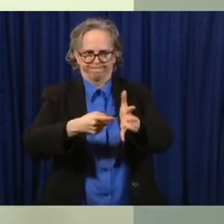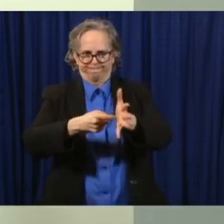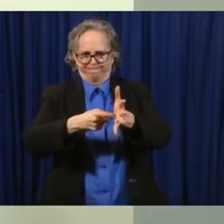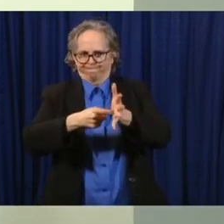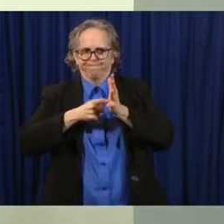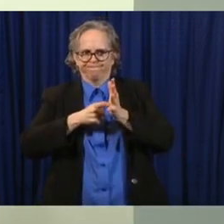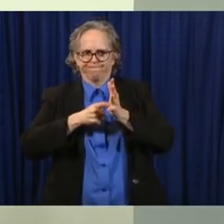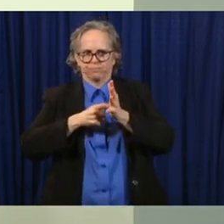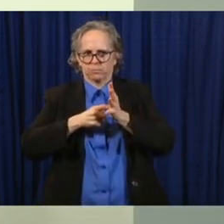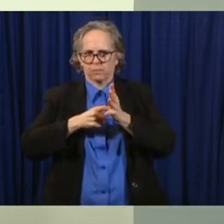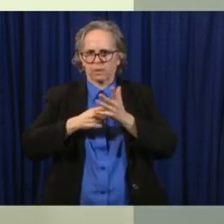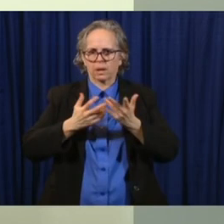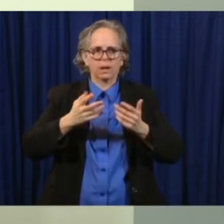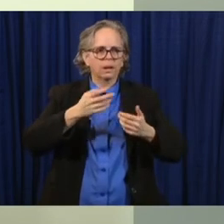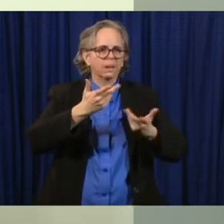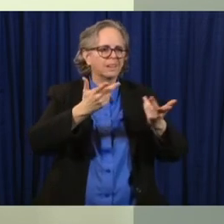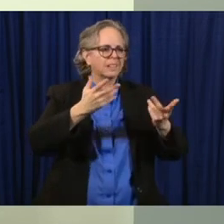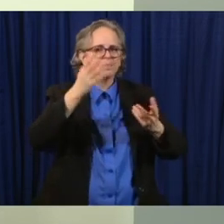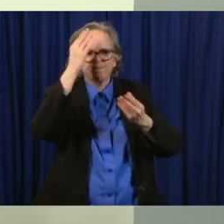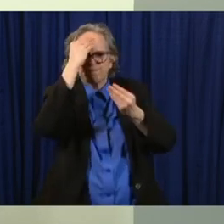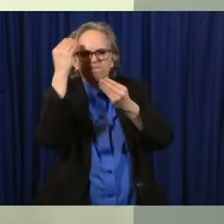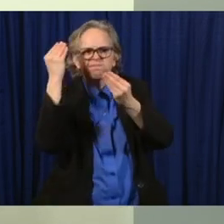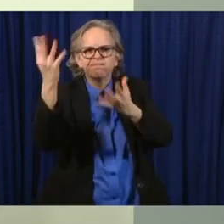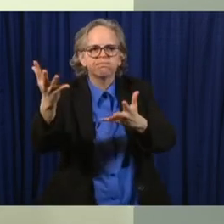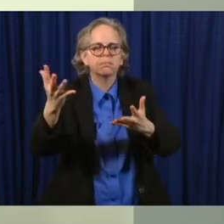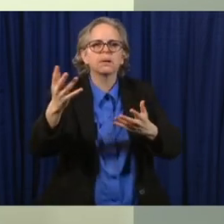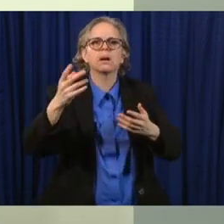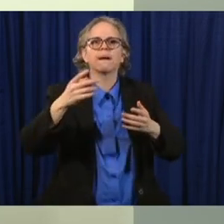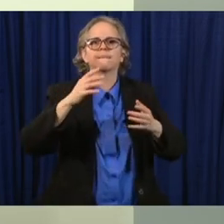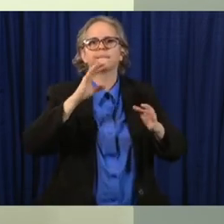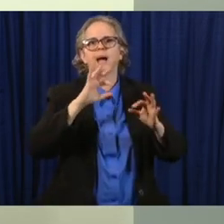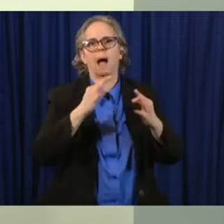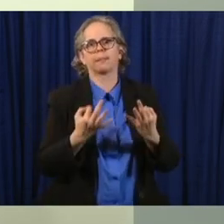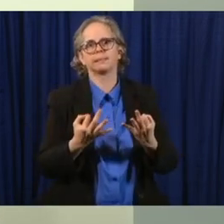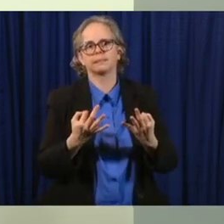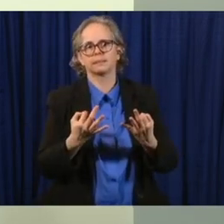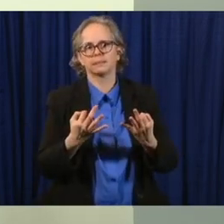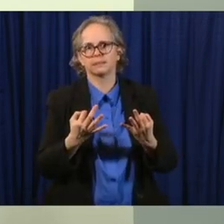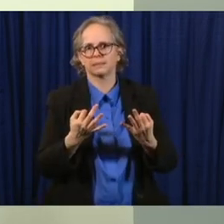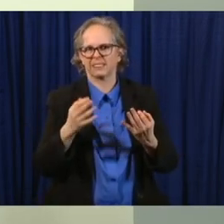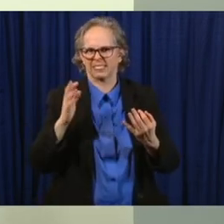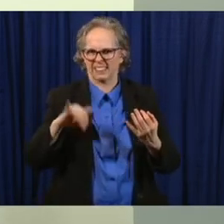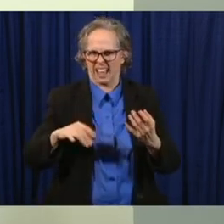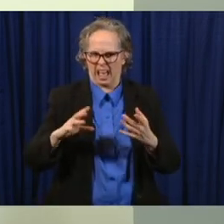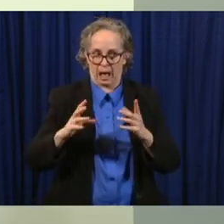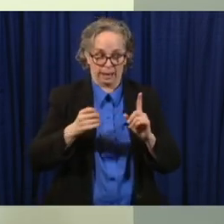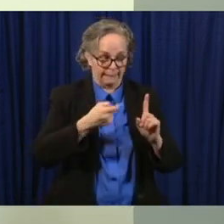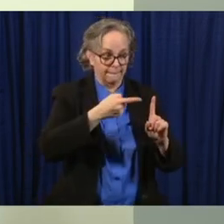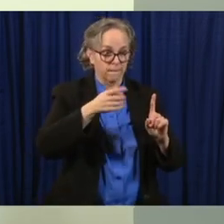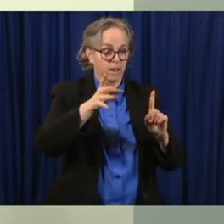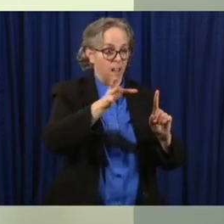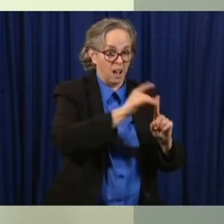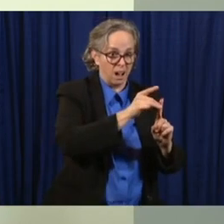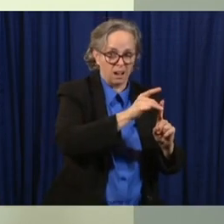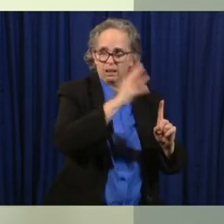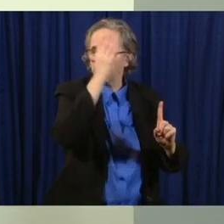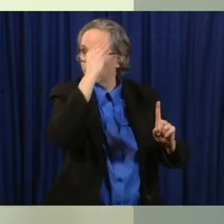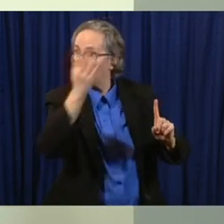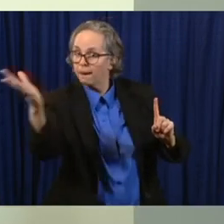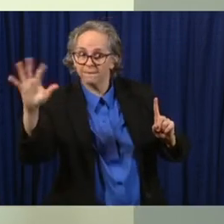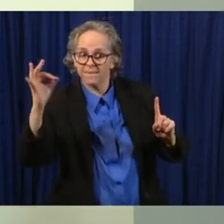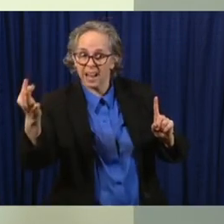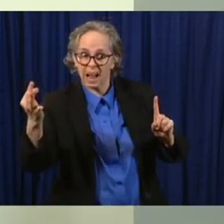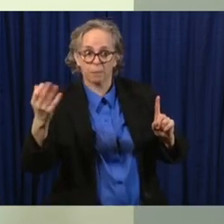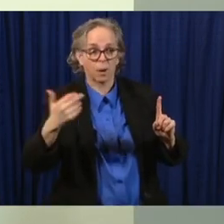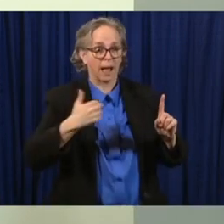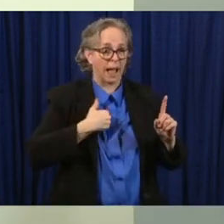families when there is a case, either with their workers or with someone who